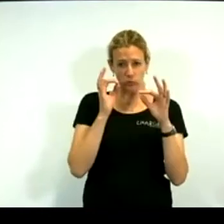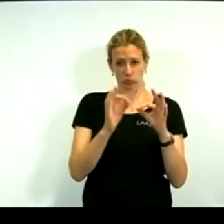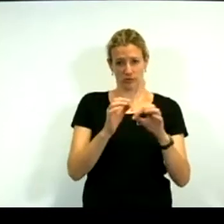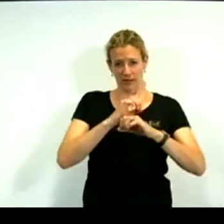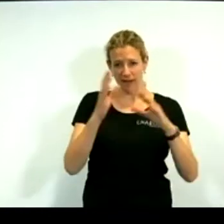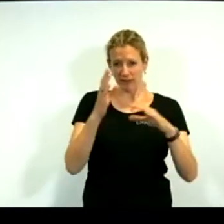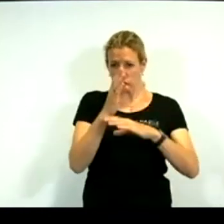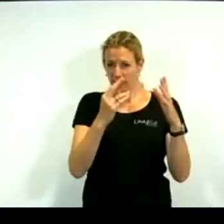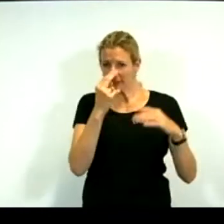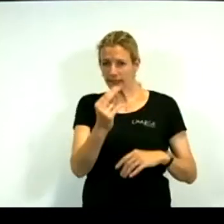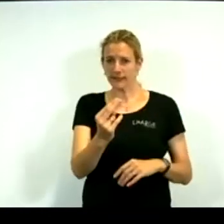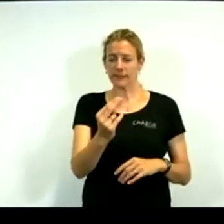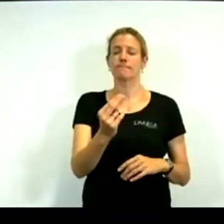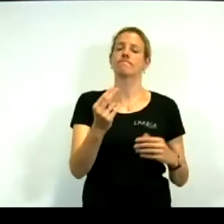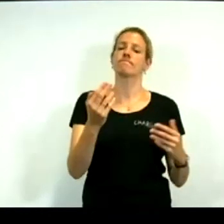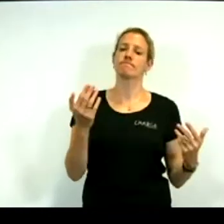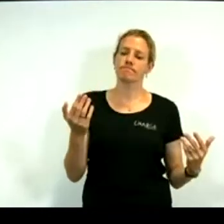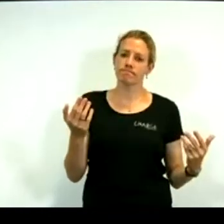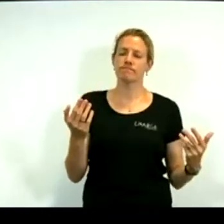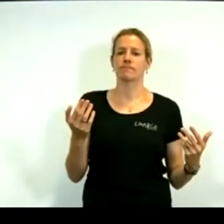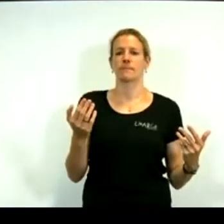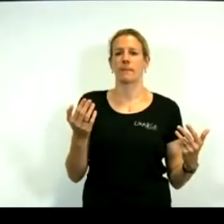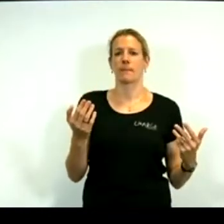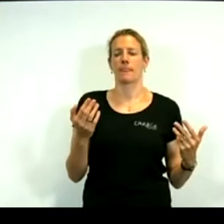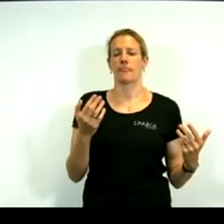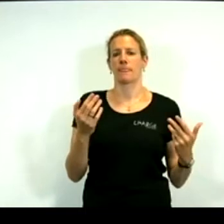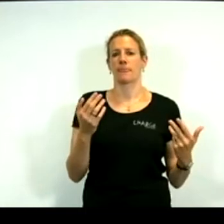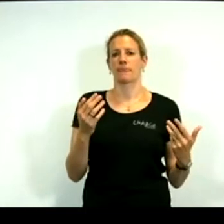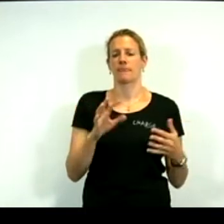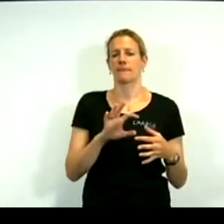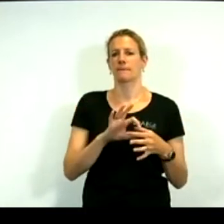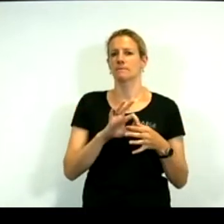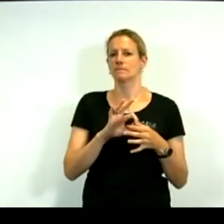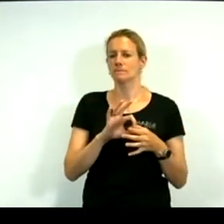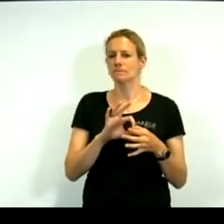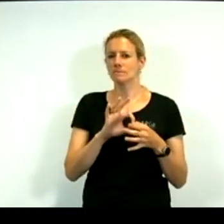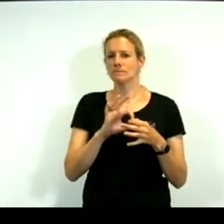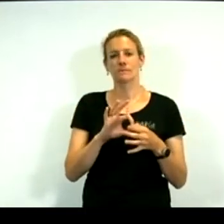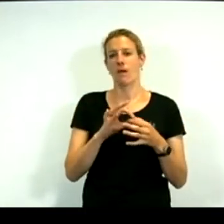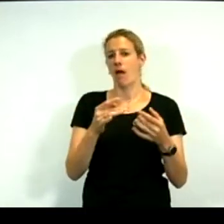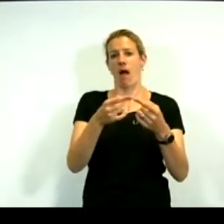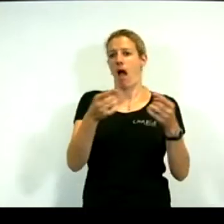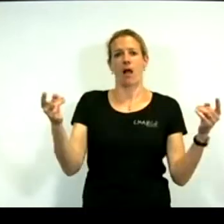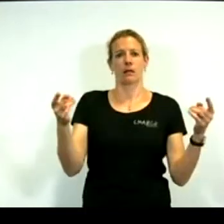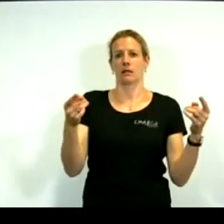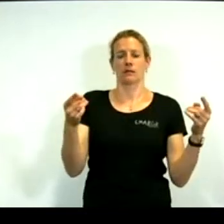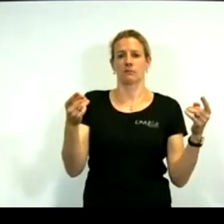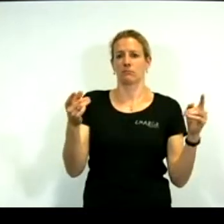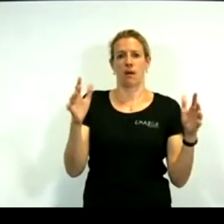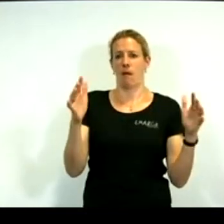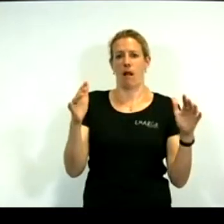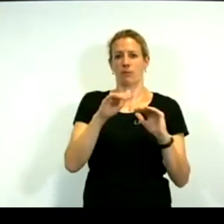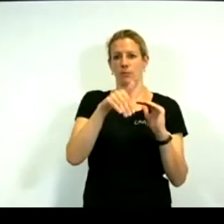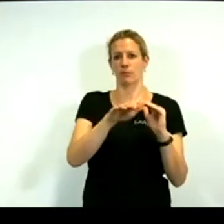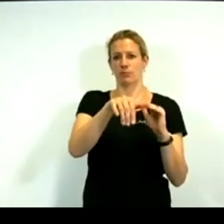them, that can vary in all of us. All of us, if we get very tired, our